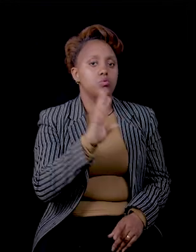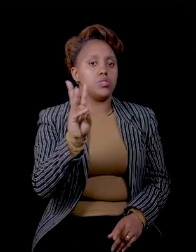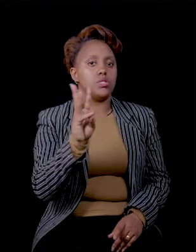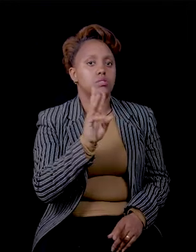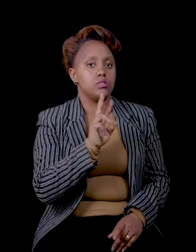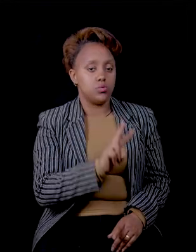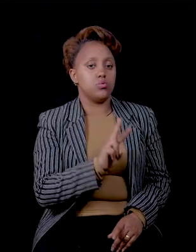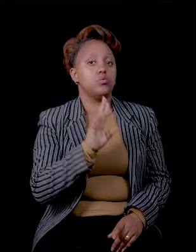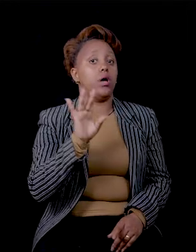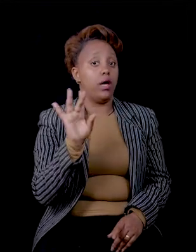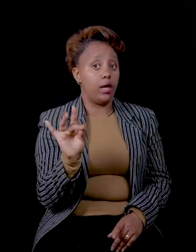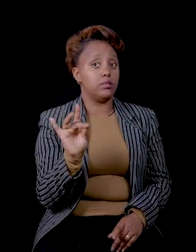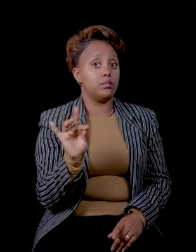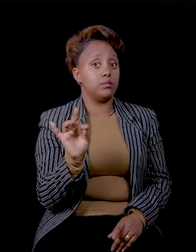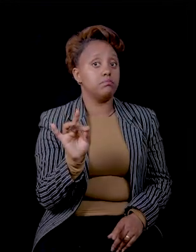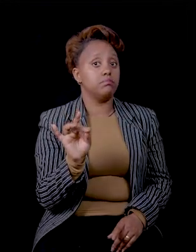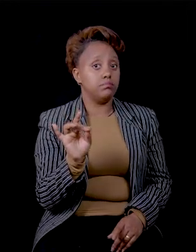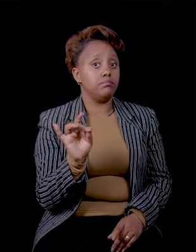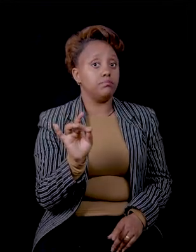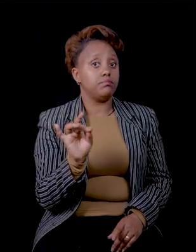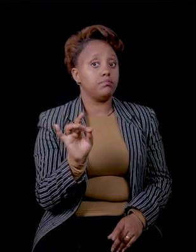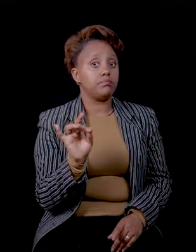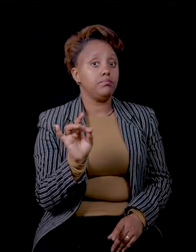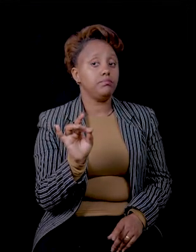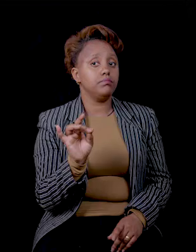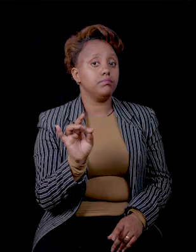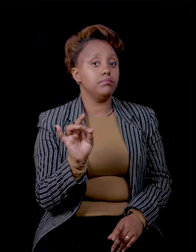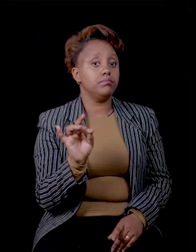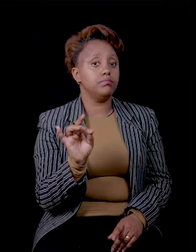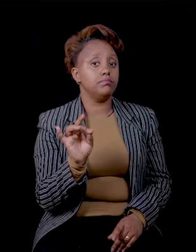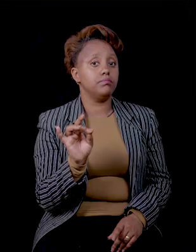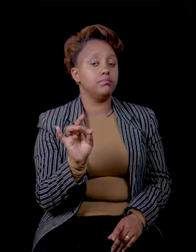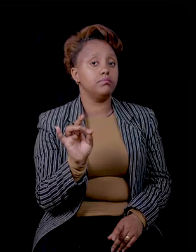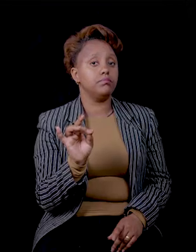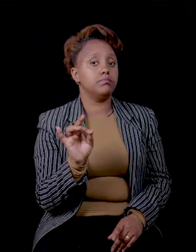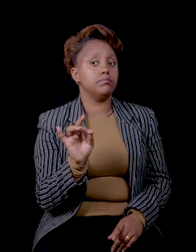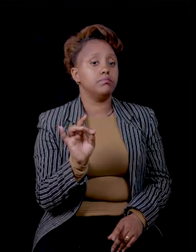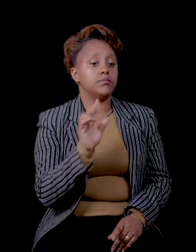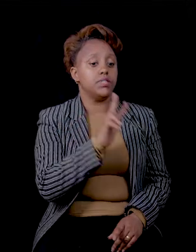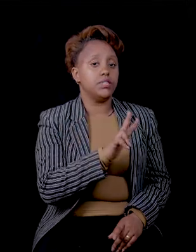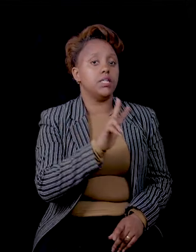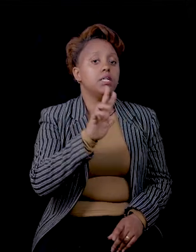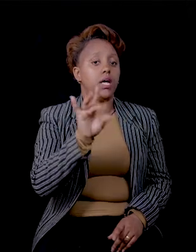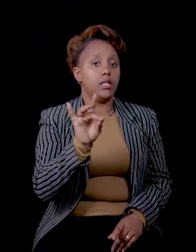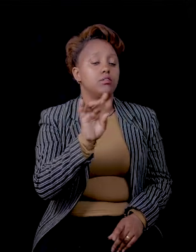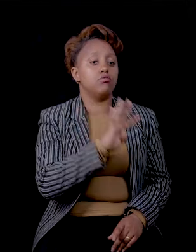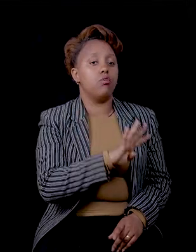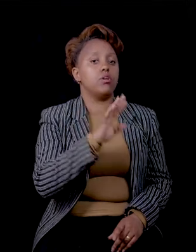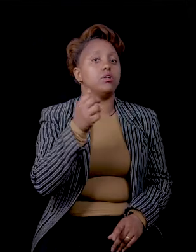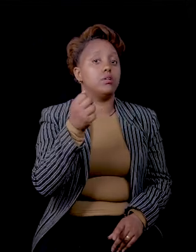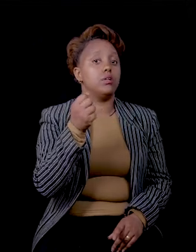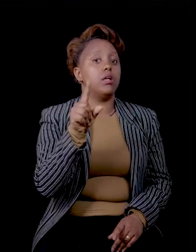2 into 8, 1 into 1, 2 into 6, 2 into 8, 3 into 8, and